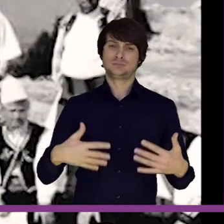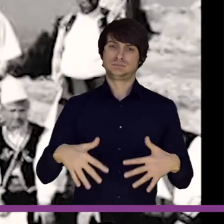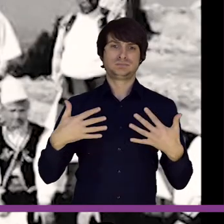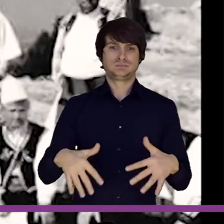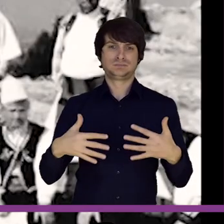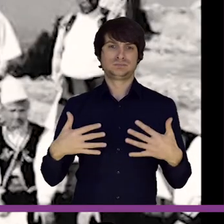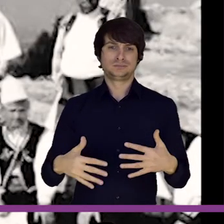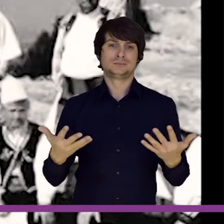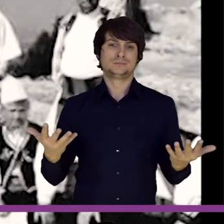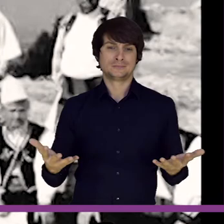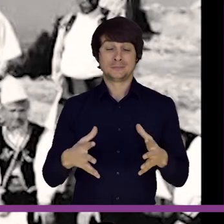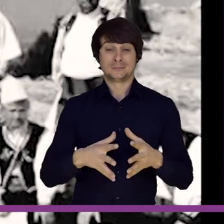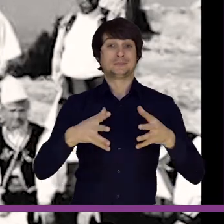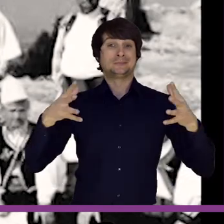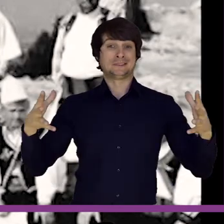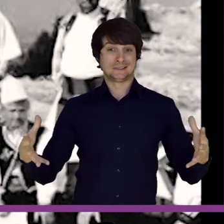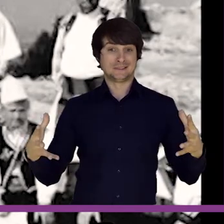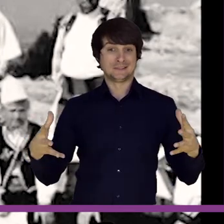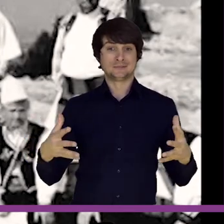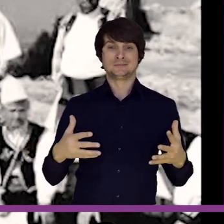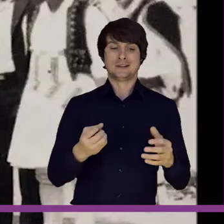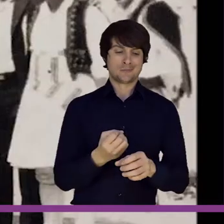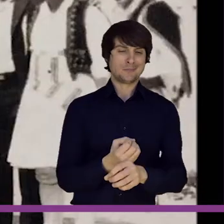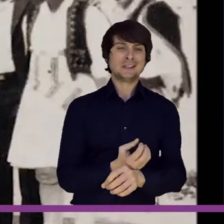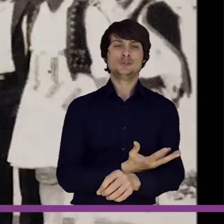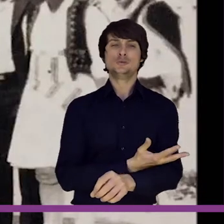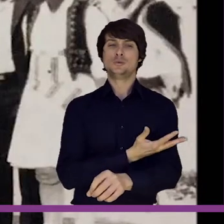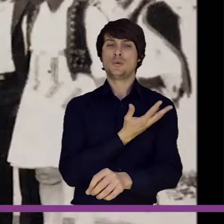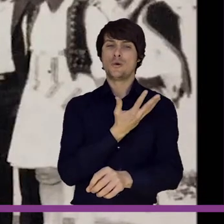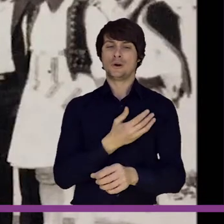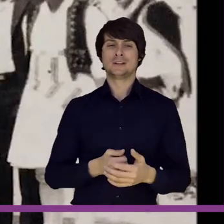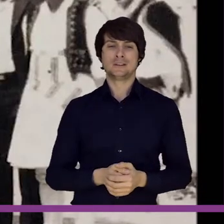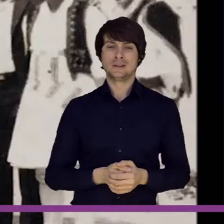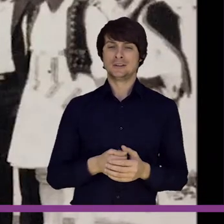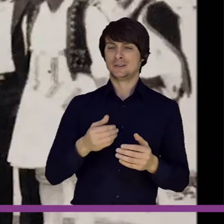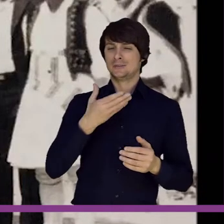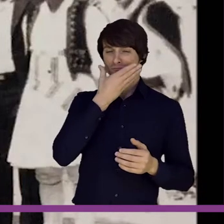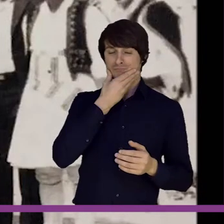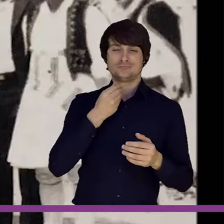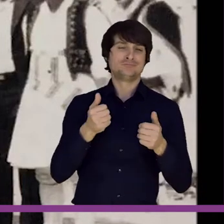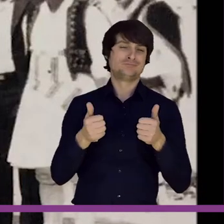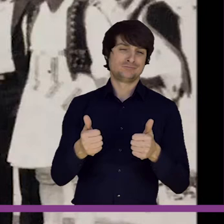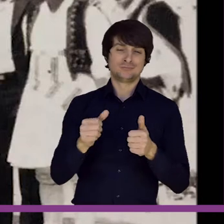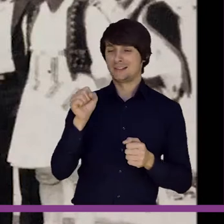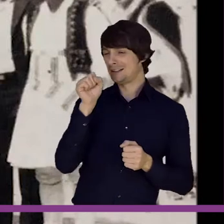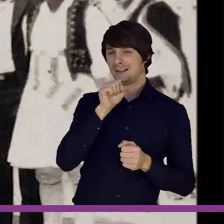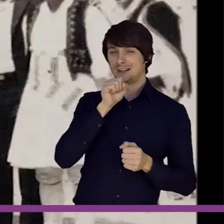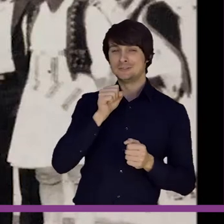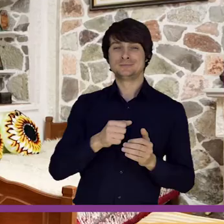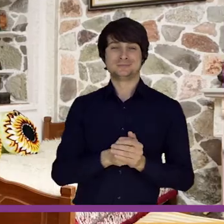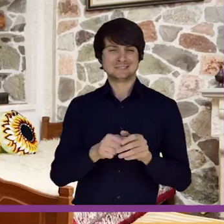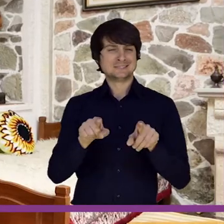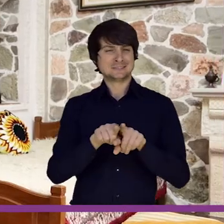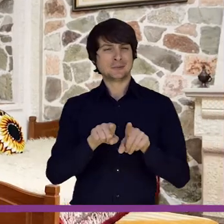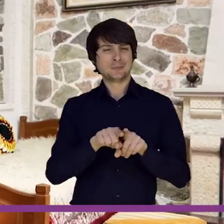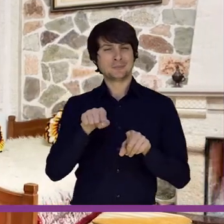Himara polyphony has a larger world than the polyphony as other parts of Albania. Why? Because in the polyphony you can distinguish a